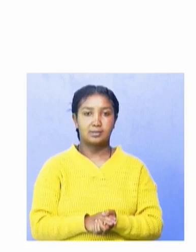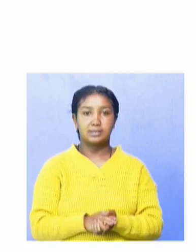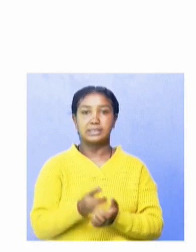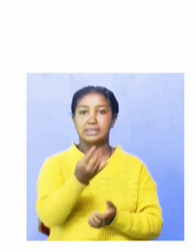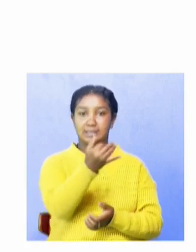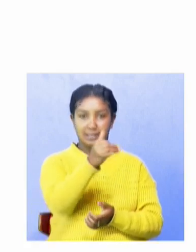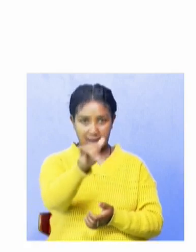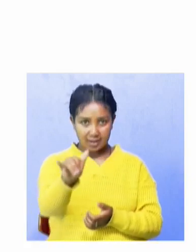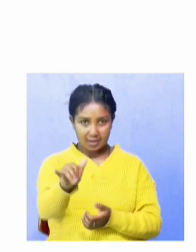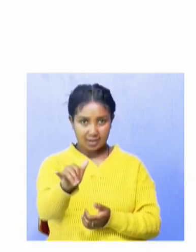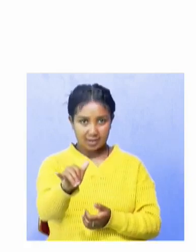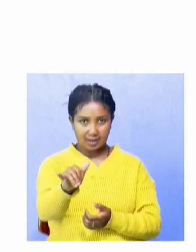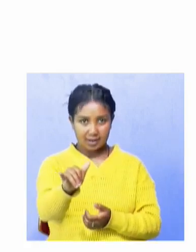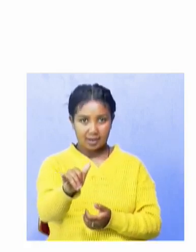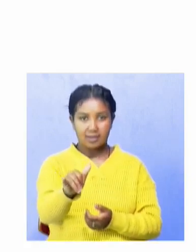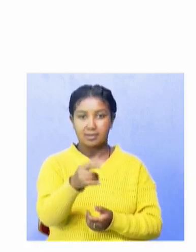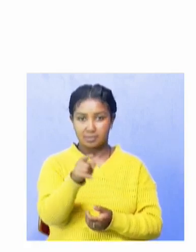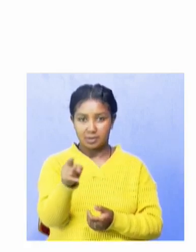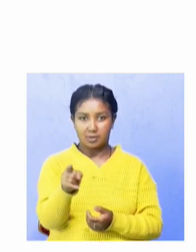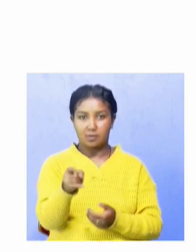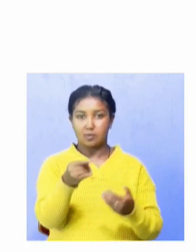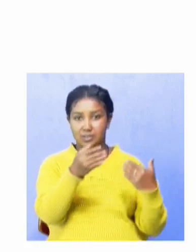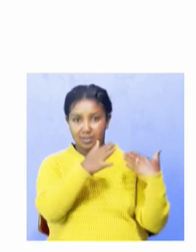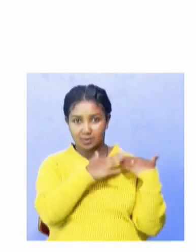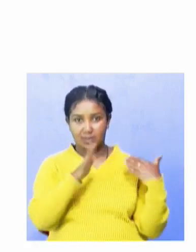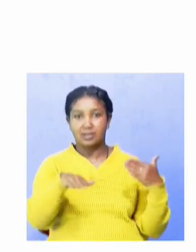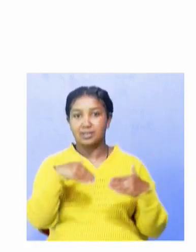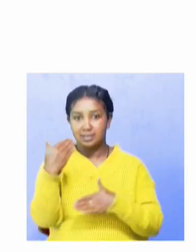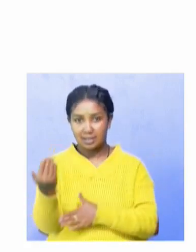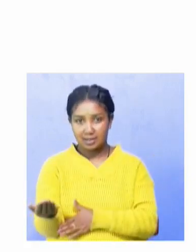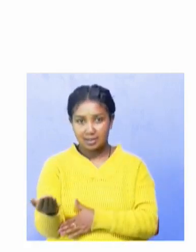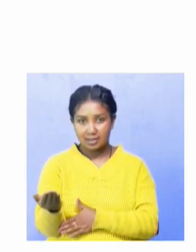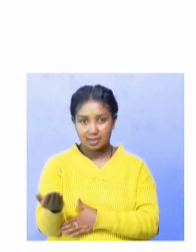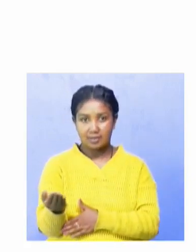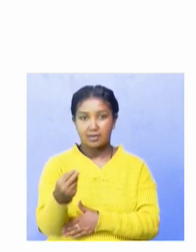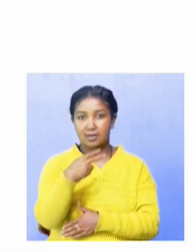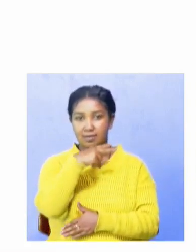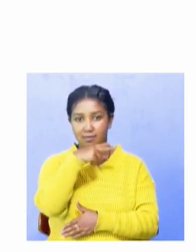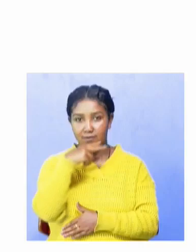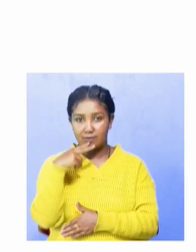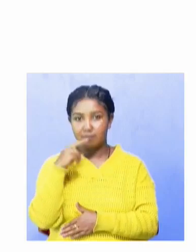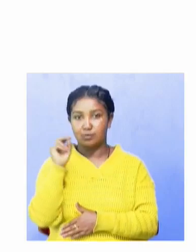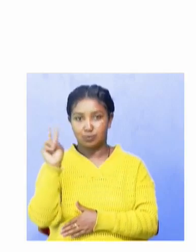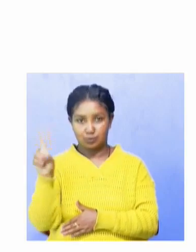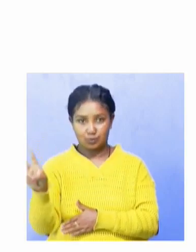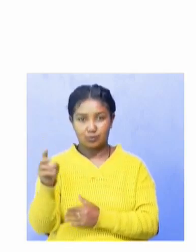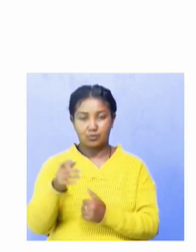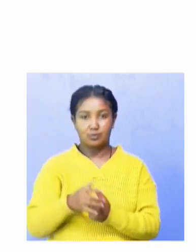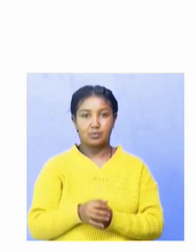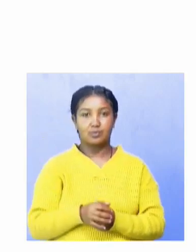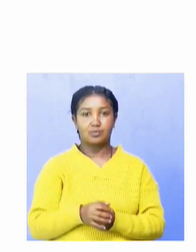They, here is the subject. Here is verb 2.